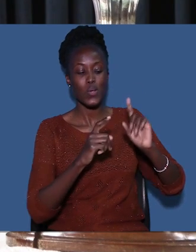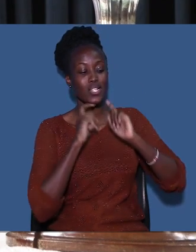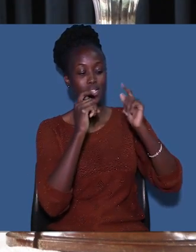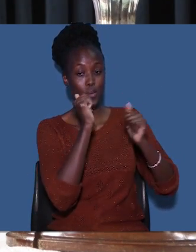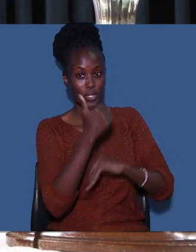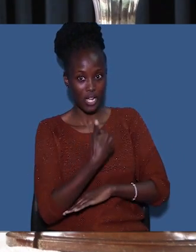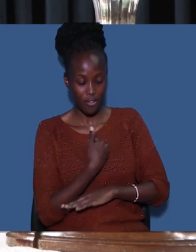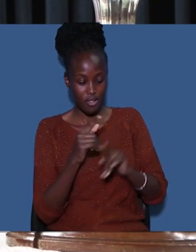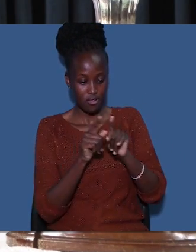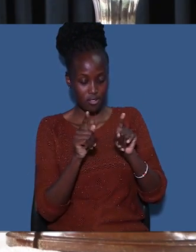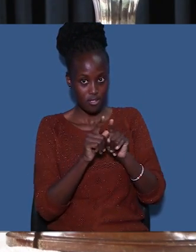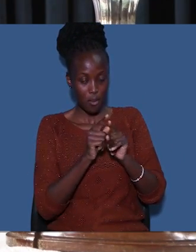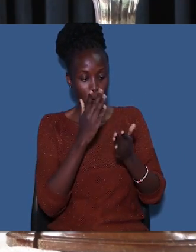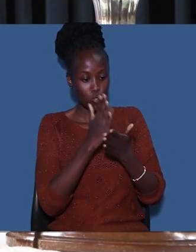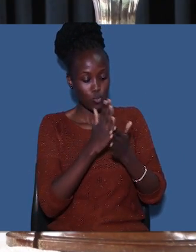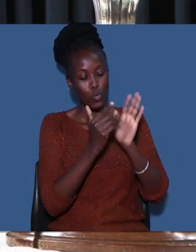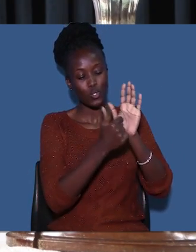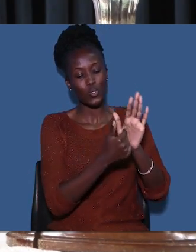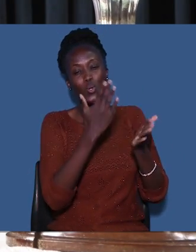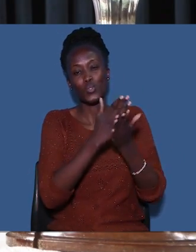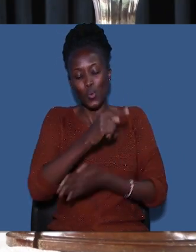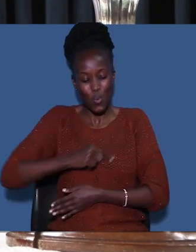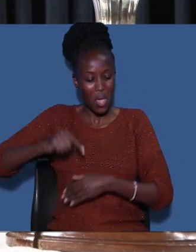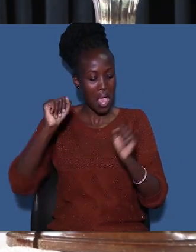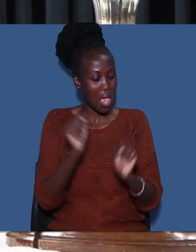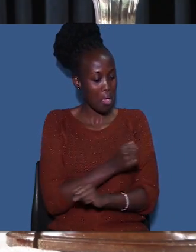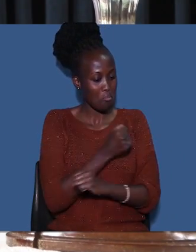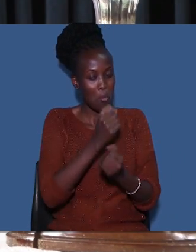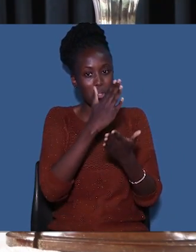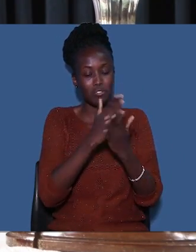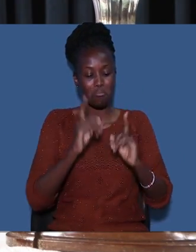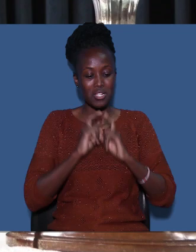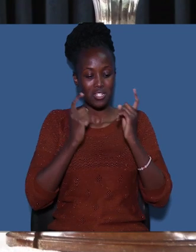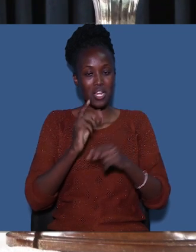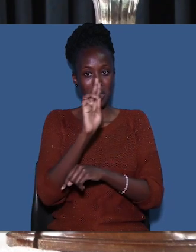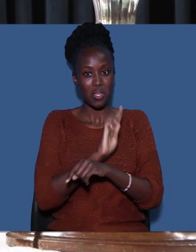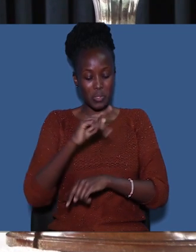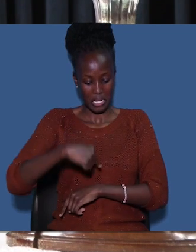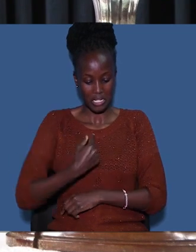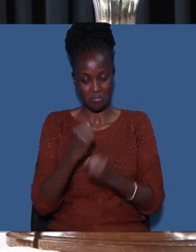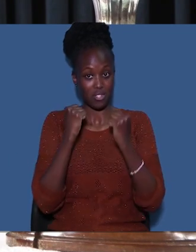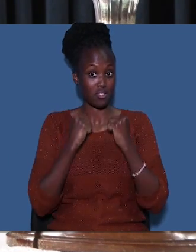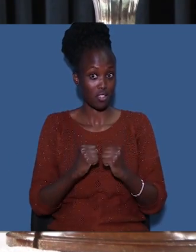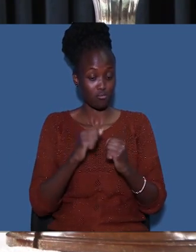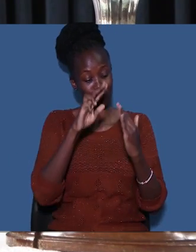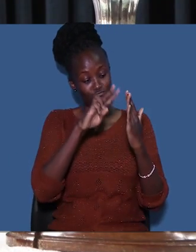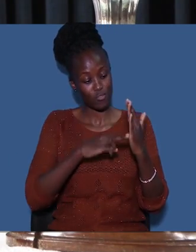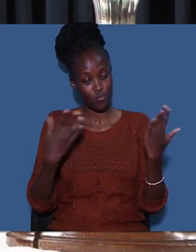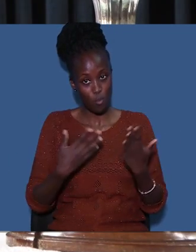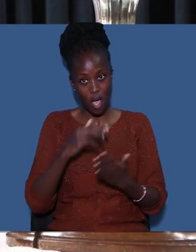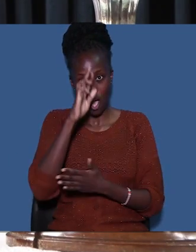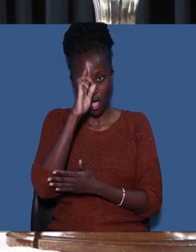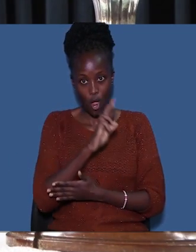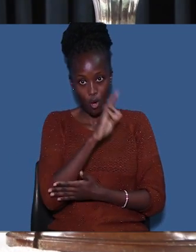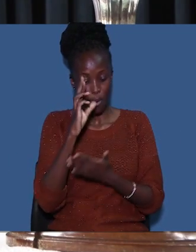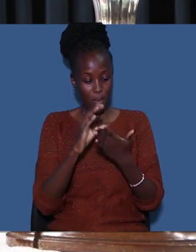The law shows us our inability to keep away from sin in our own strength, as is revealed in Romans chapter 3, verses 19